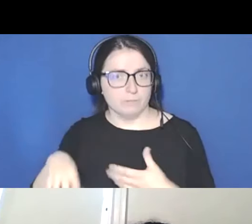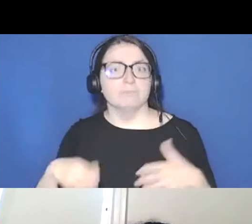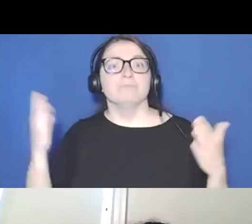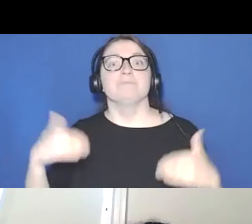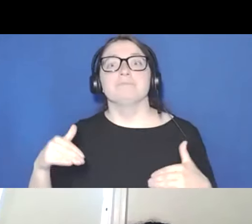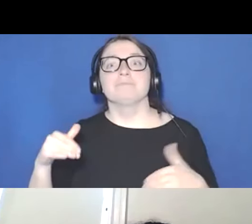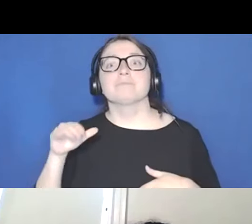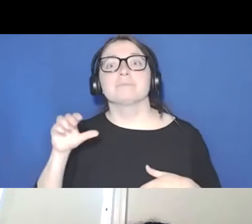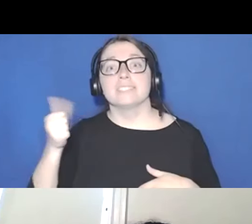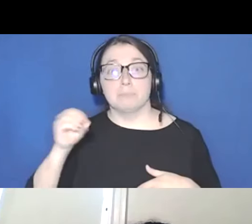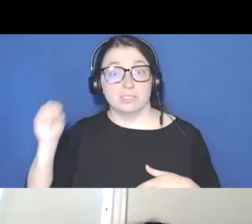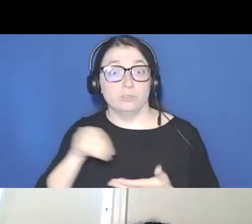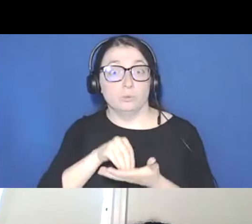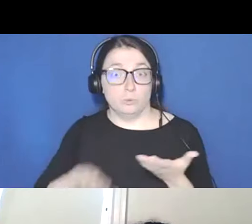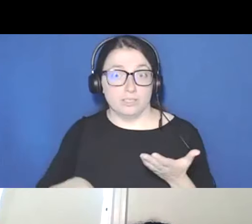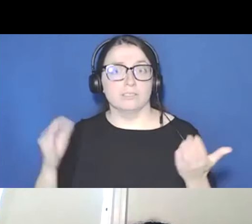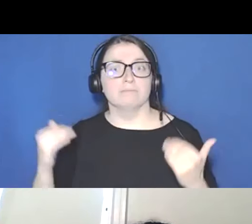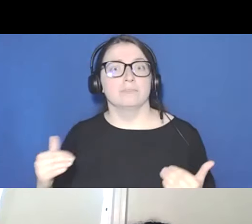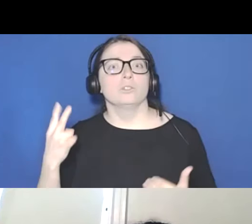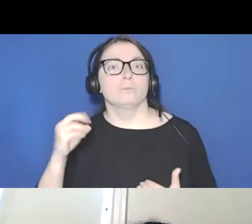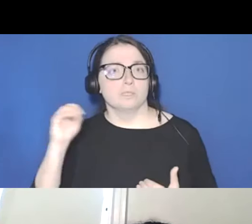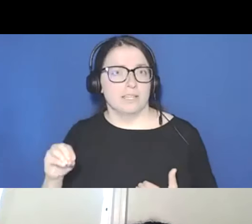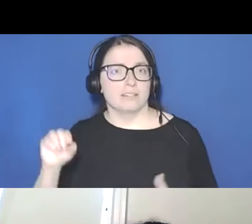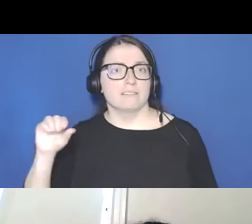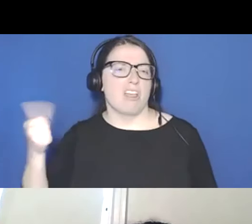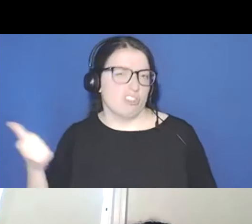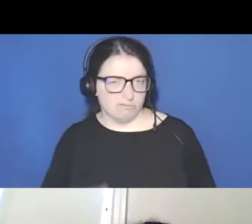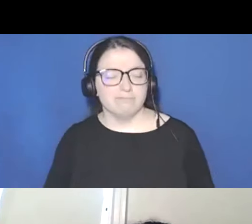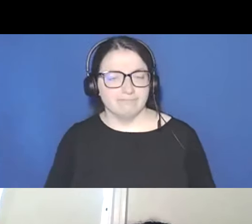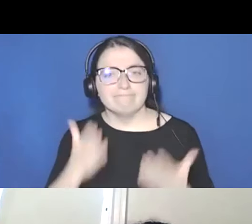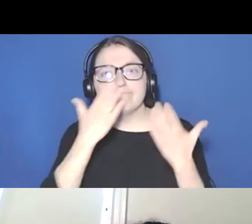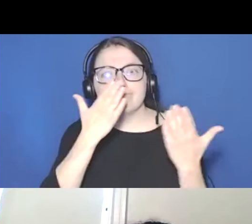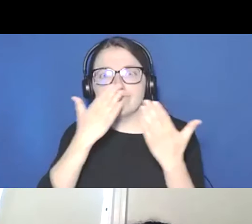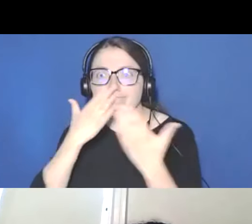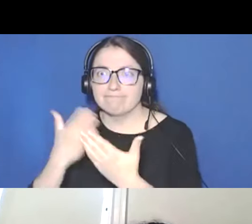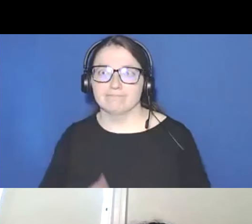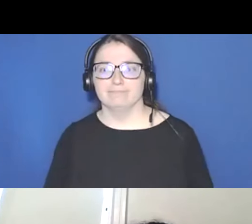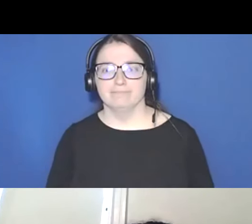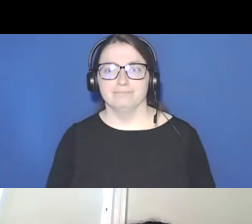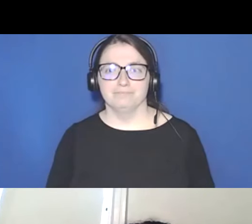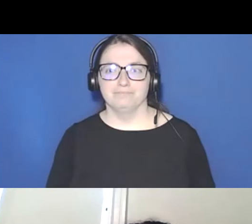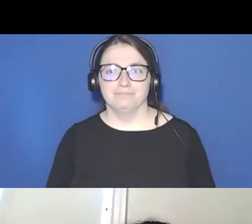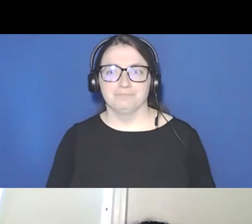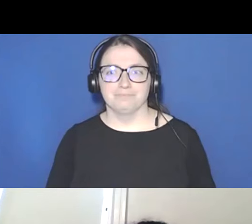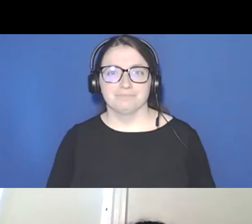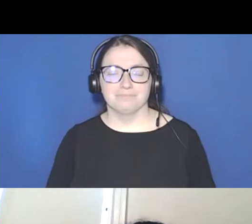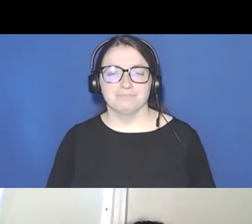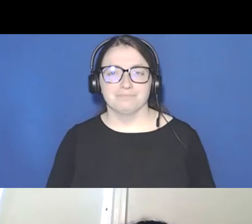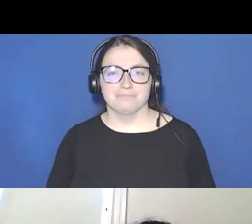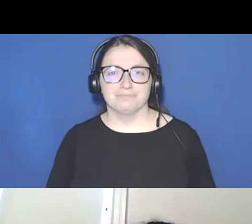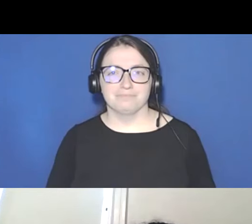other. Thank you, everybody. All right, let me get back to our